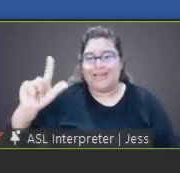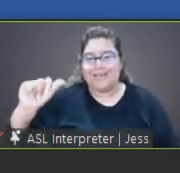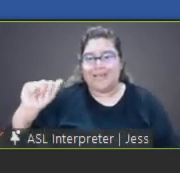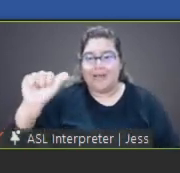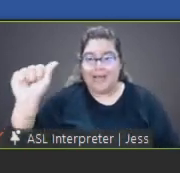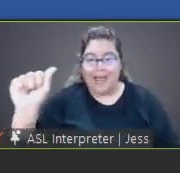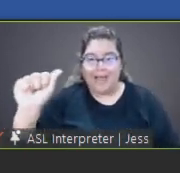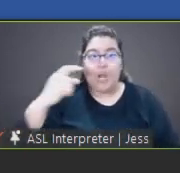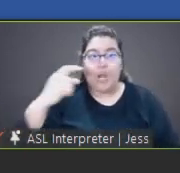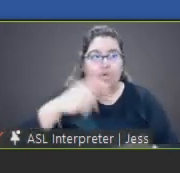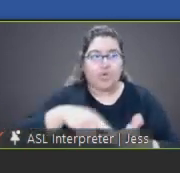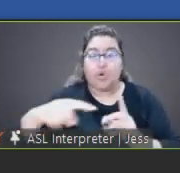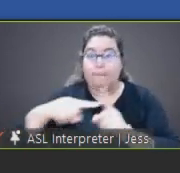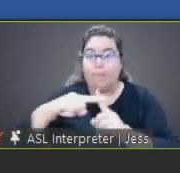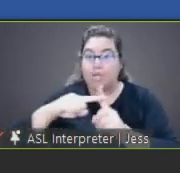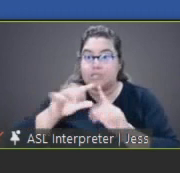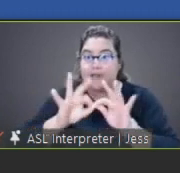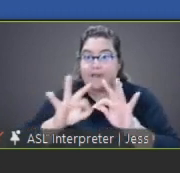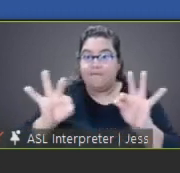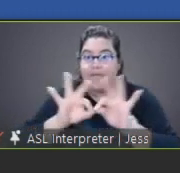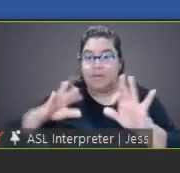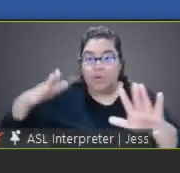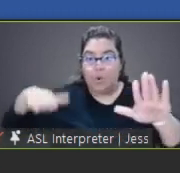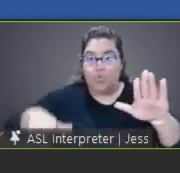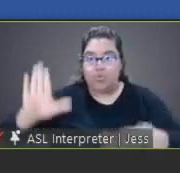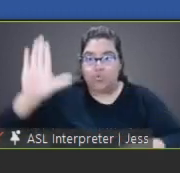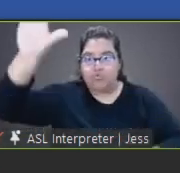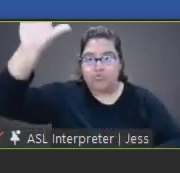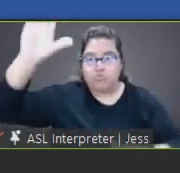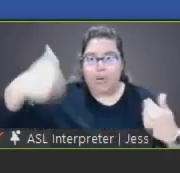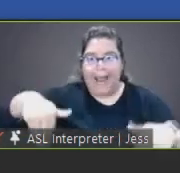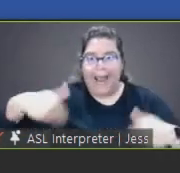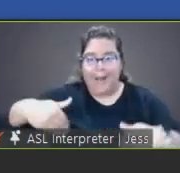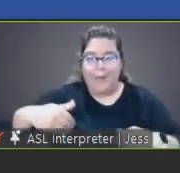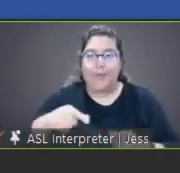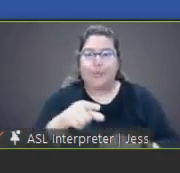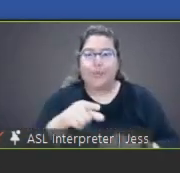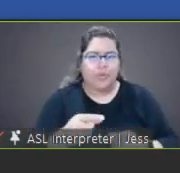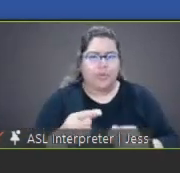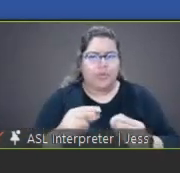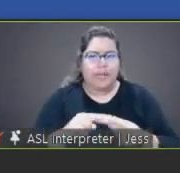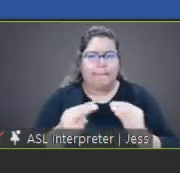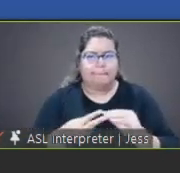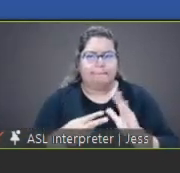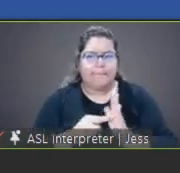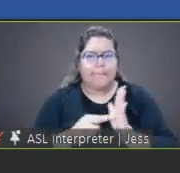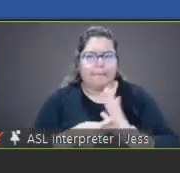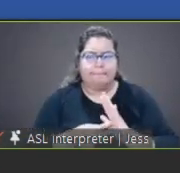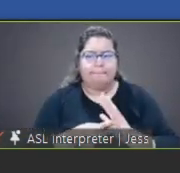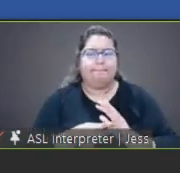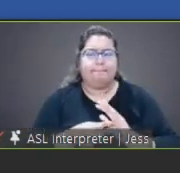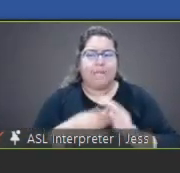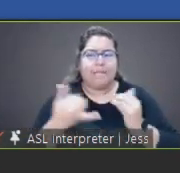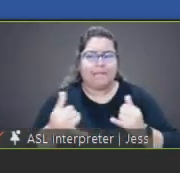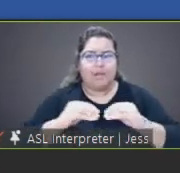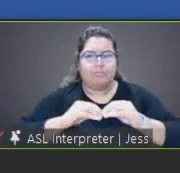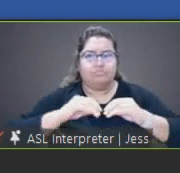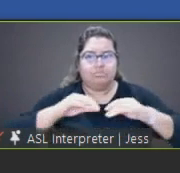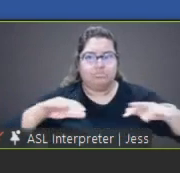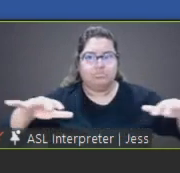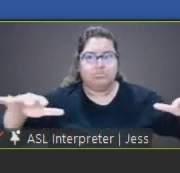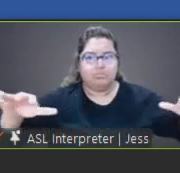in the percent positivity value for influenza A. Again, increasing transmission is indicated by this data. Next slide,